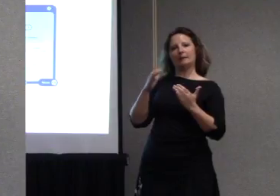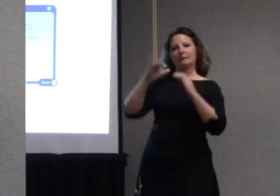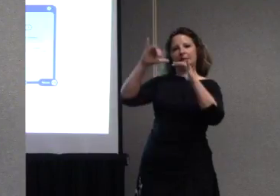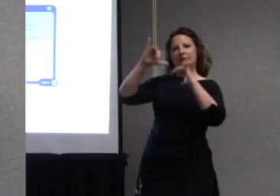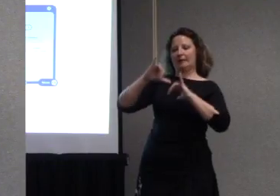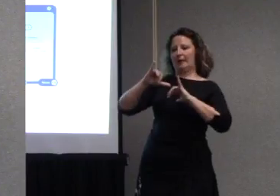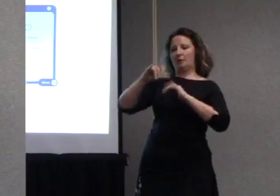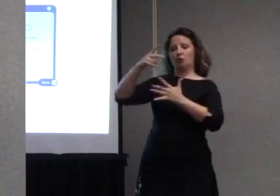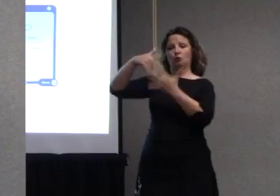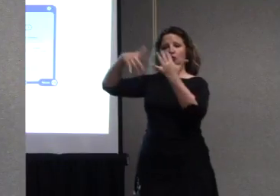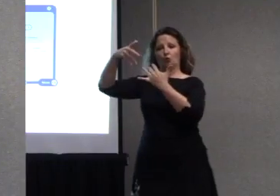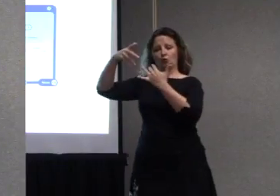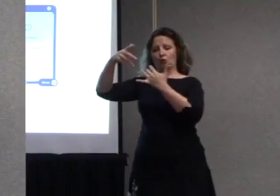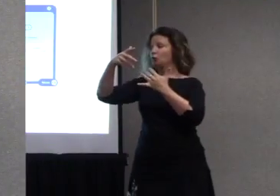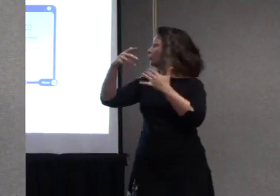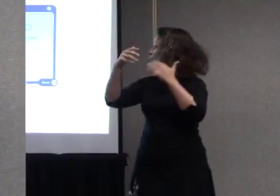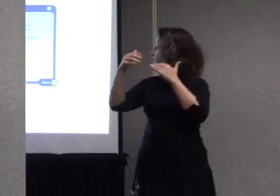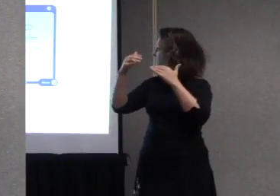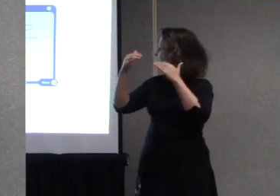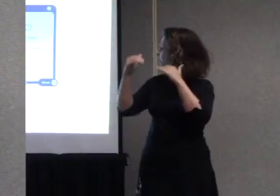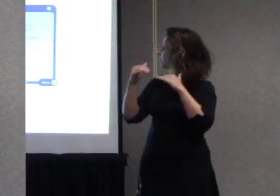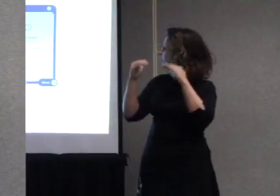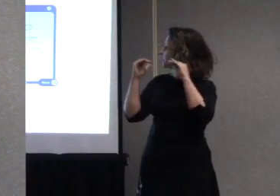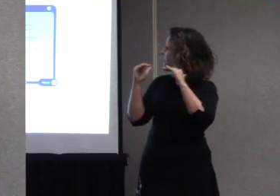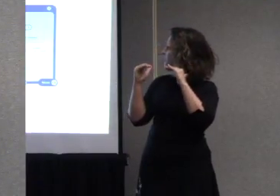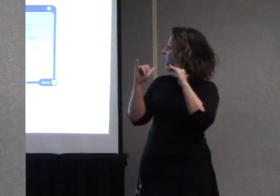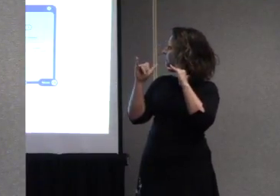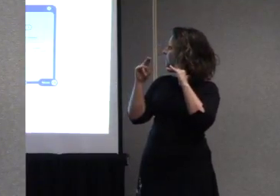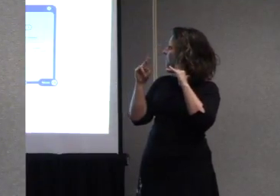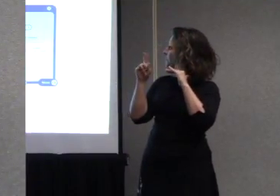between investigative and social.